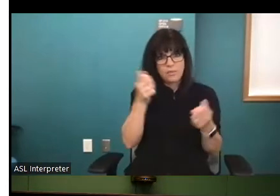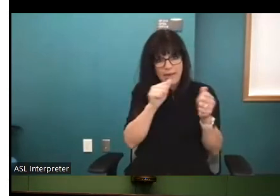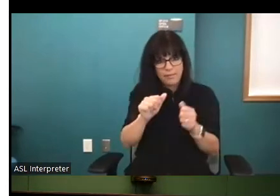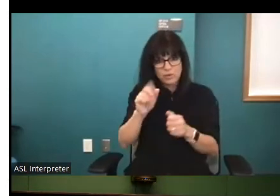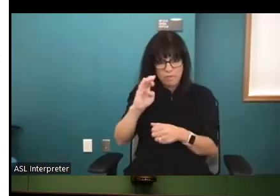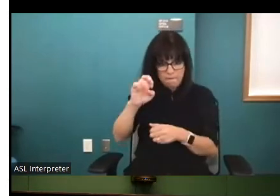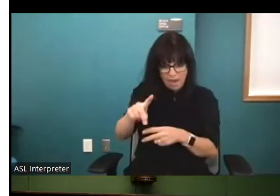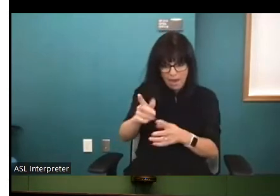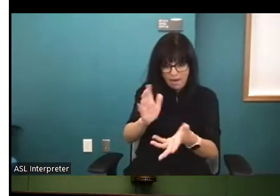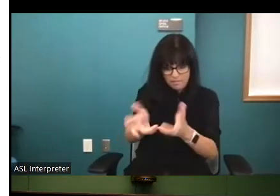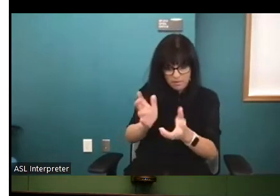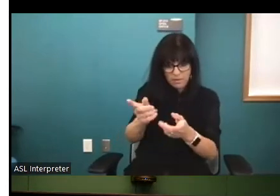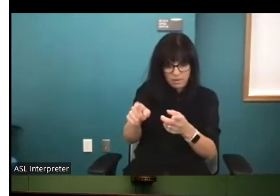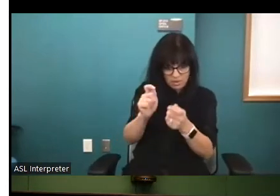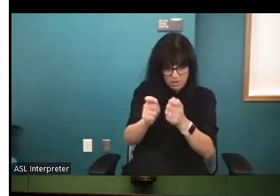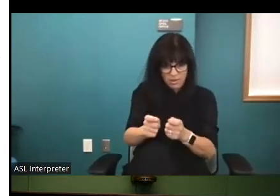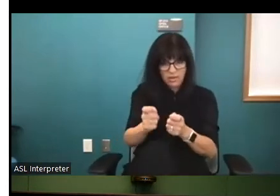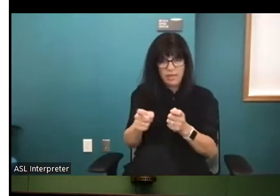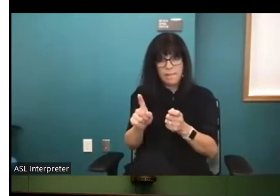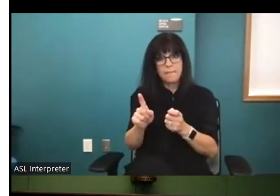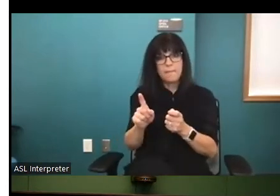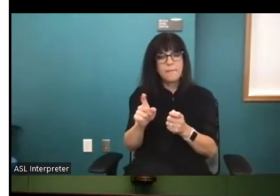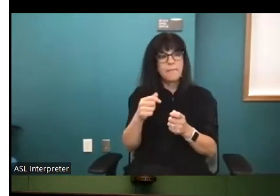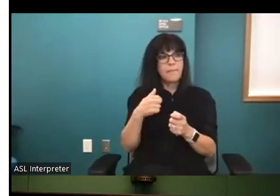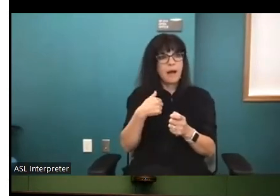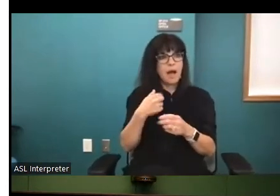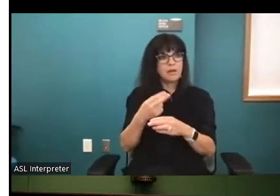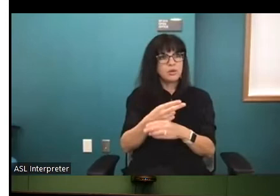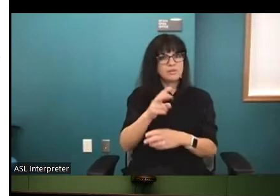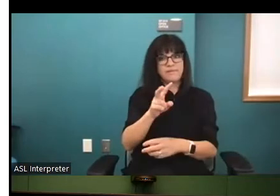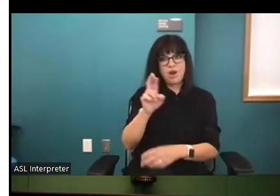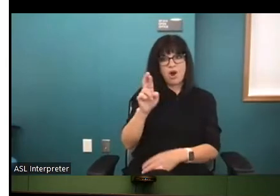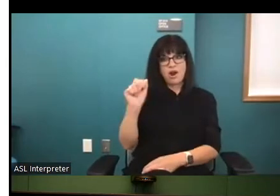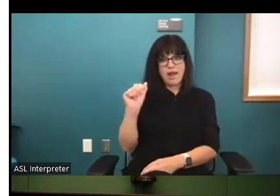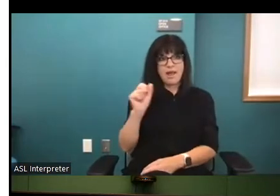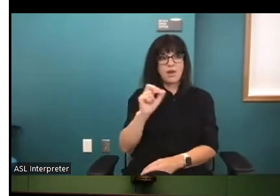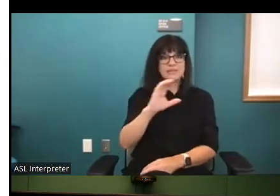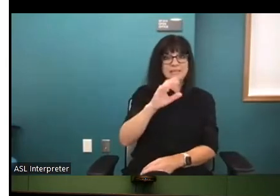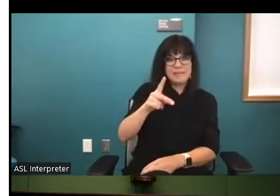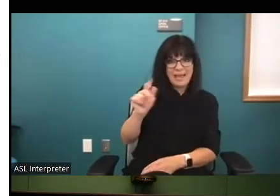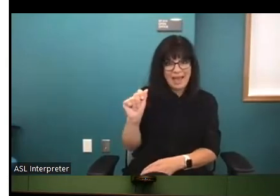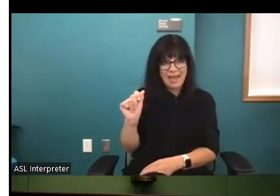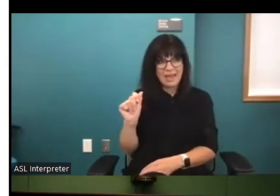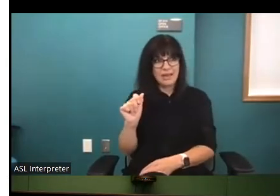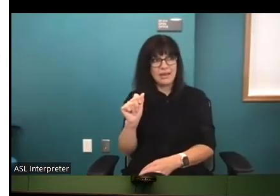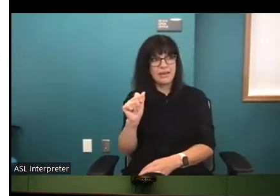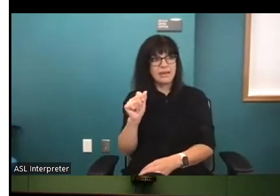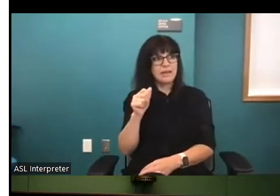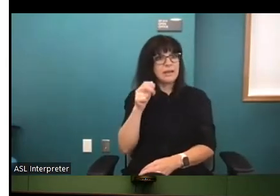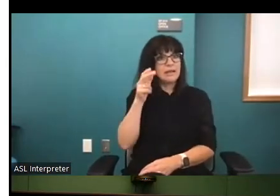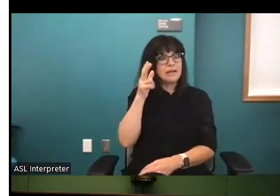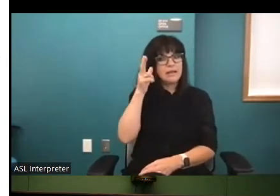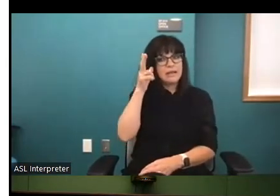them, I use VRA or CPA, like things, hearing